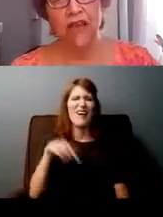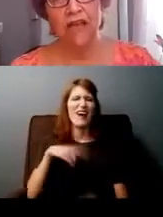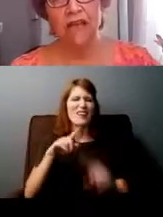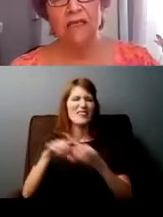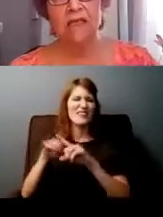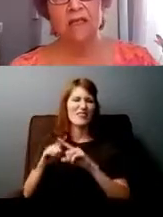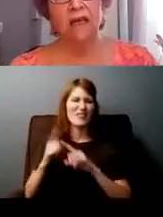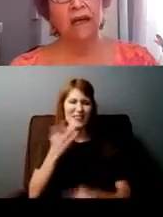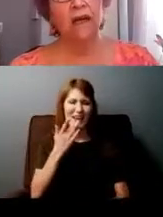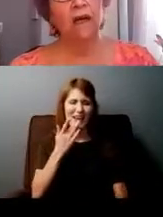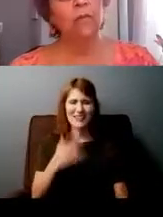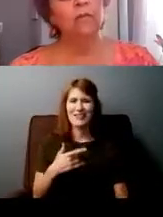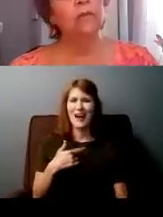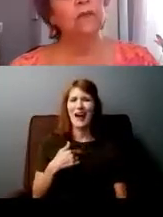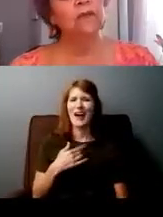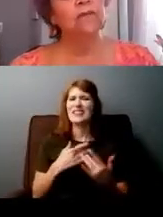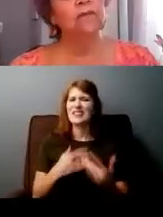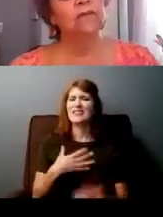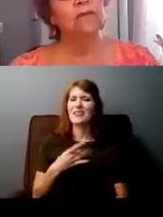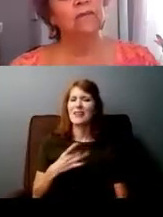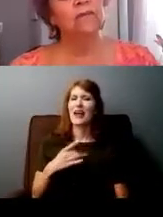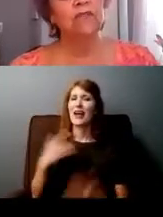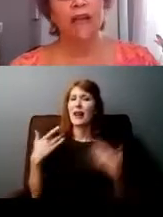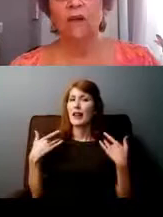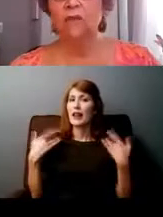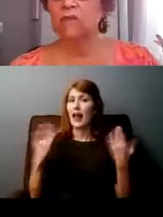light jazz,